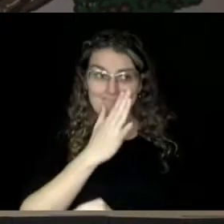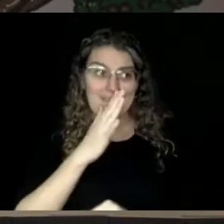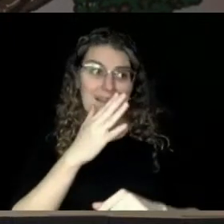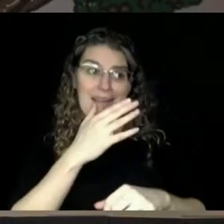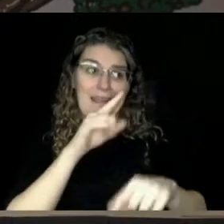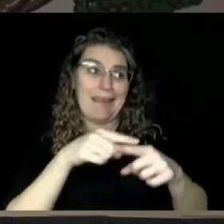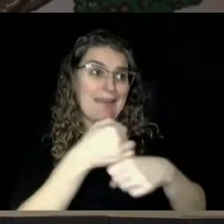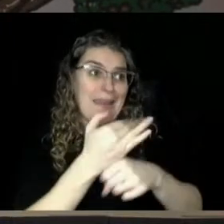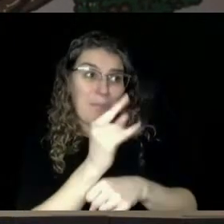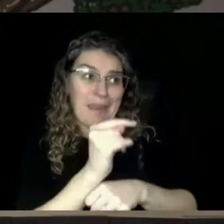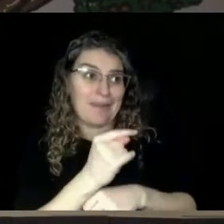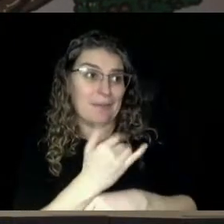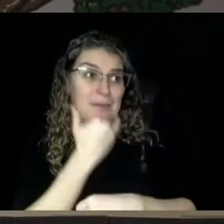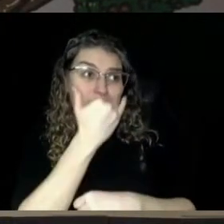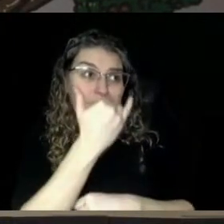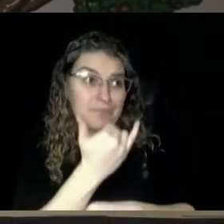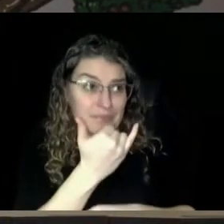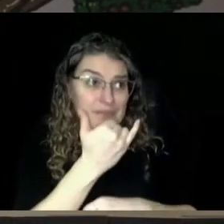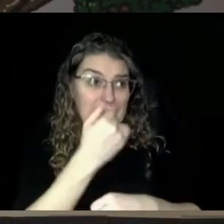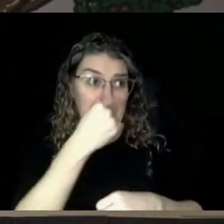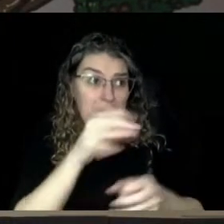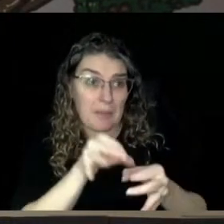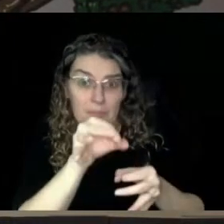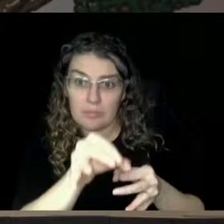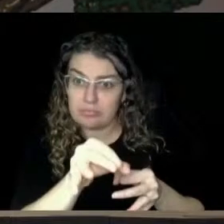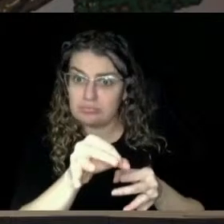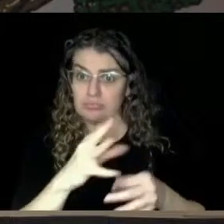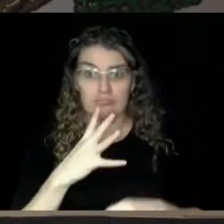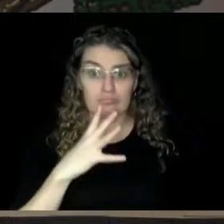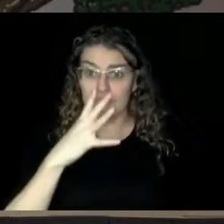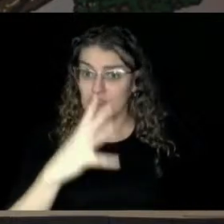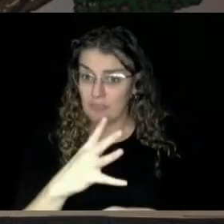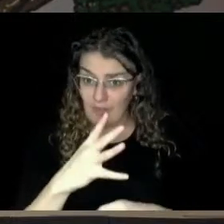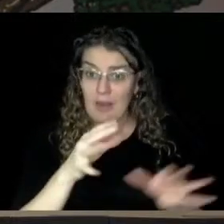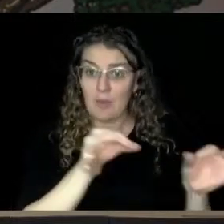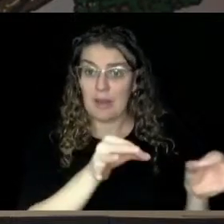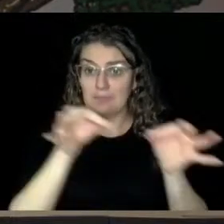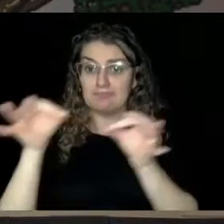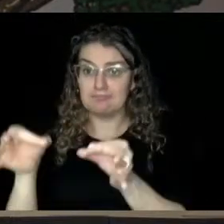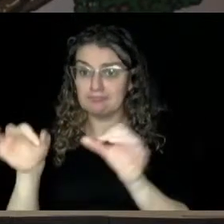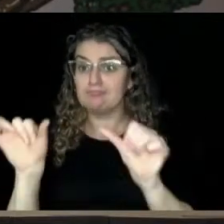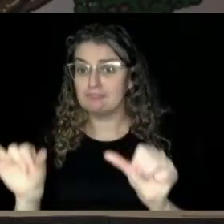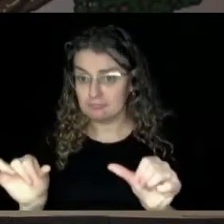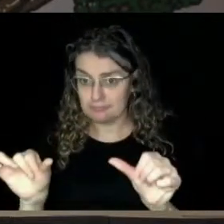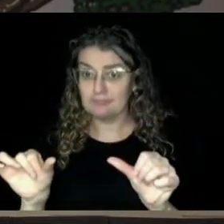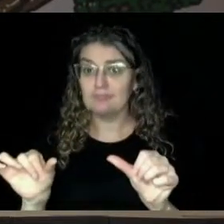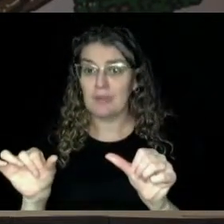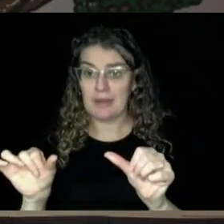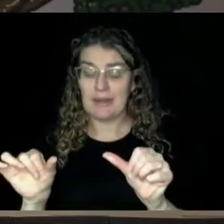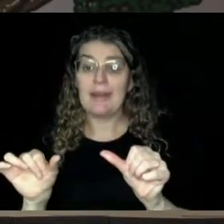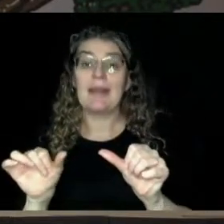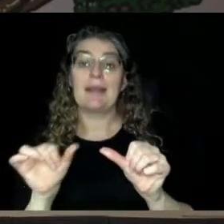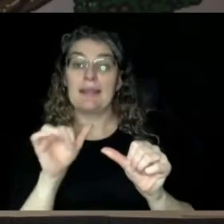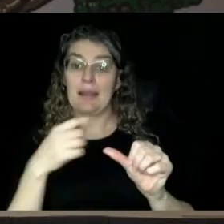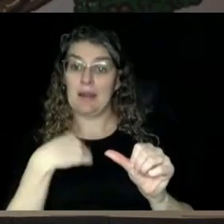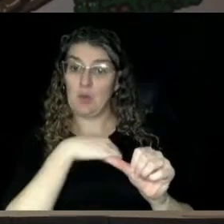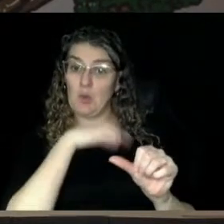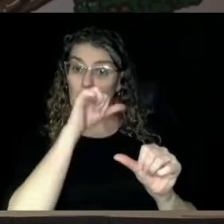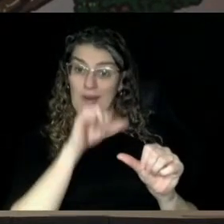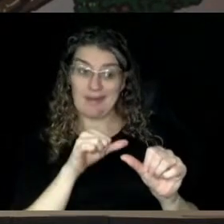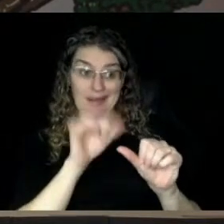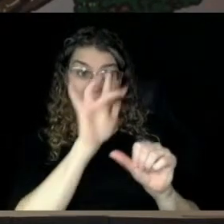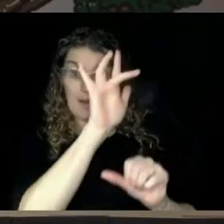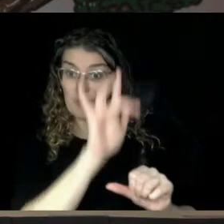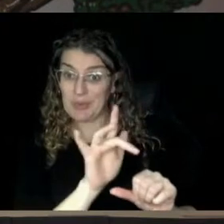come for their clinic appointment. And then our booking staff are able to contact other people who are waiting